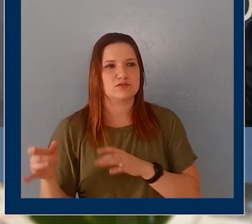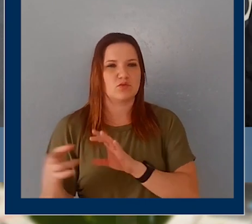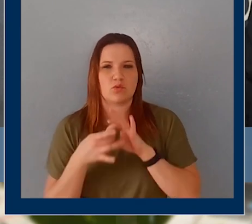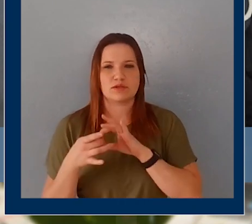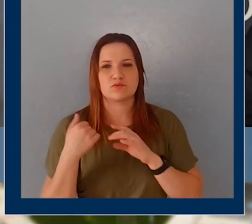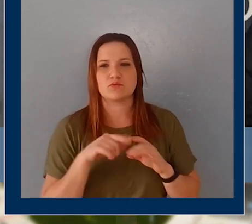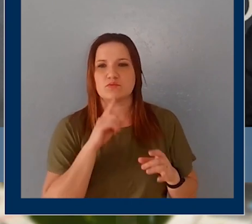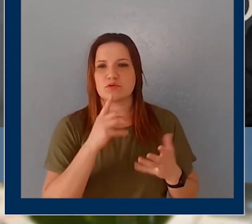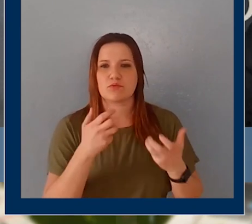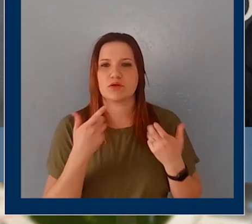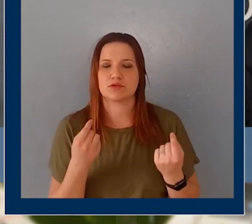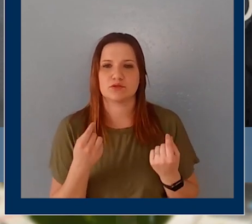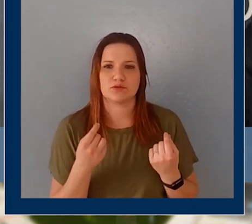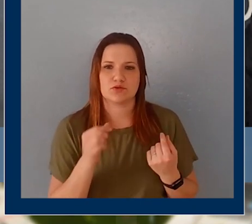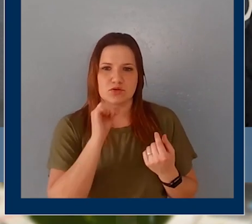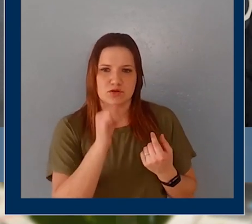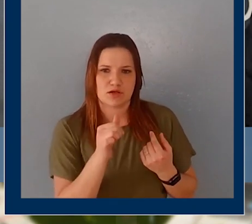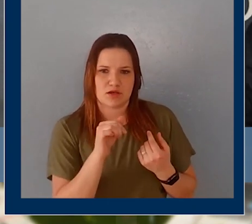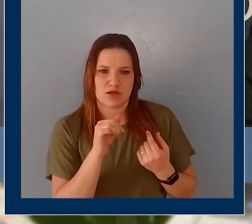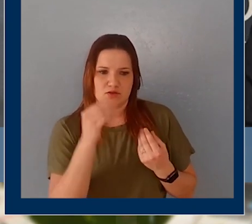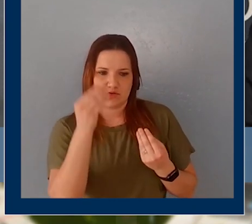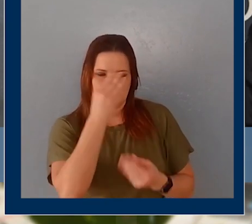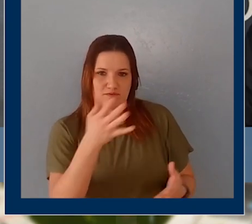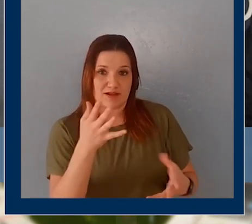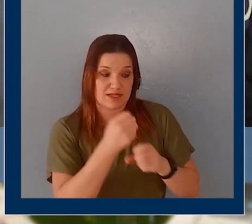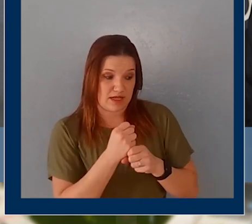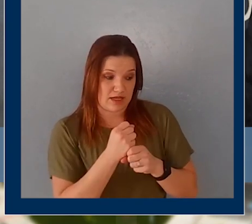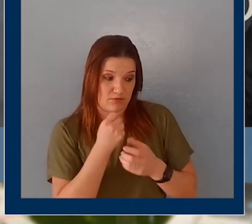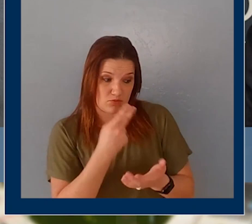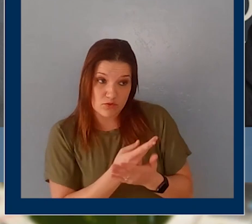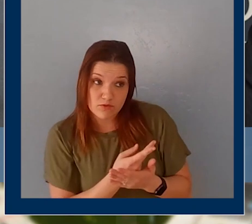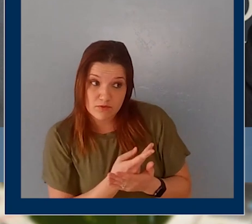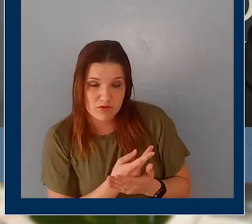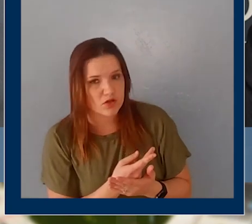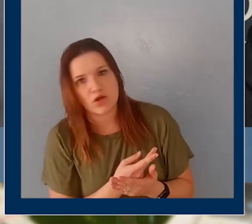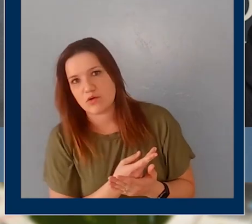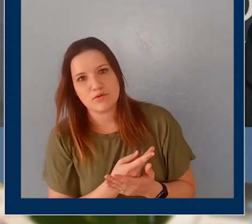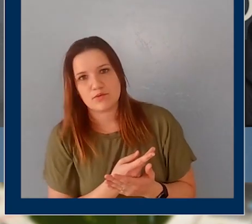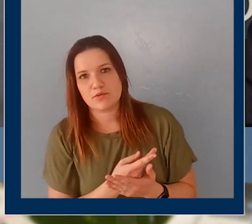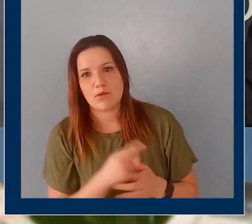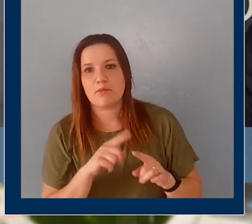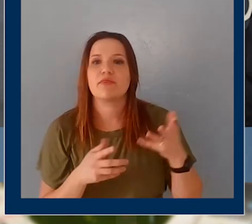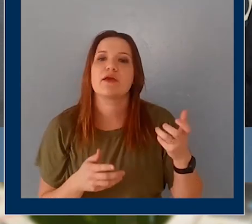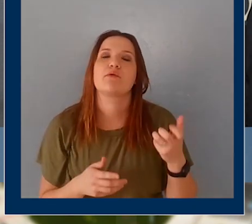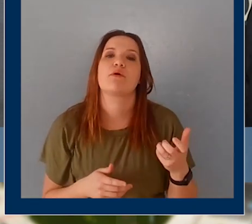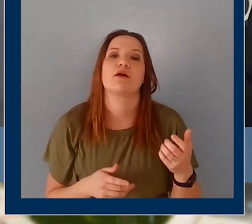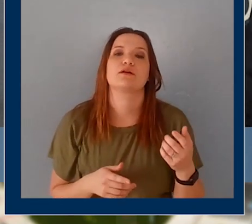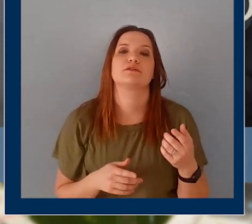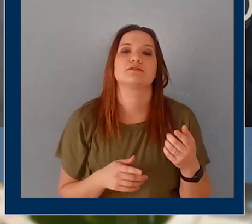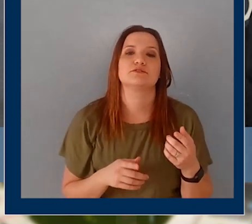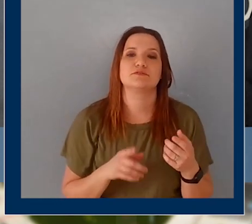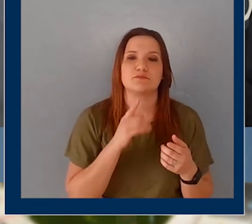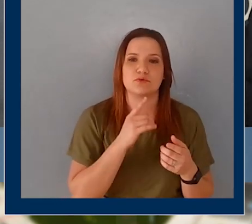it so that they can help us, potentially transfer patients to other hospitals that might have capacity. And so